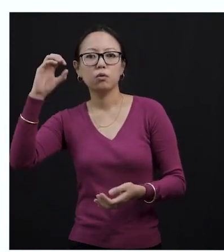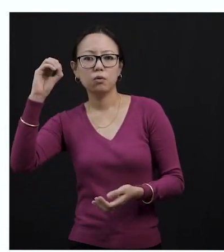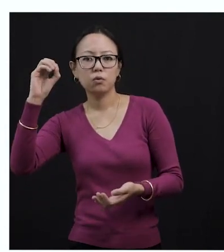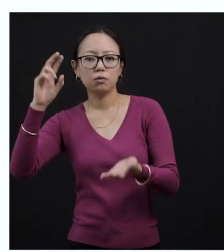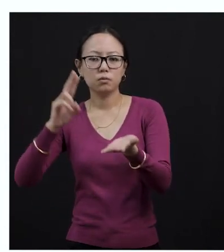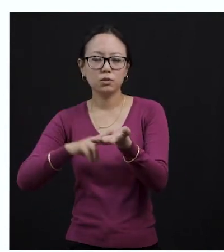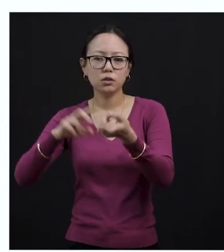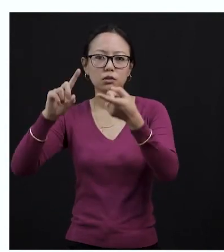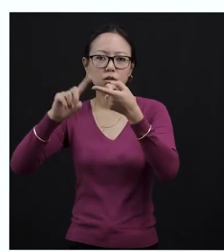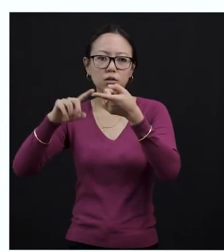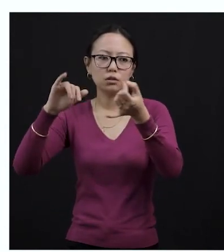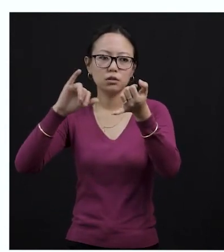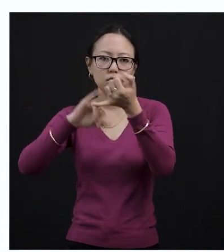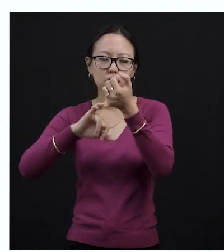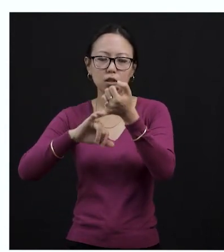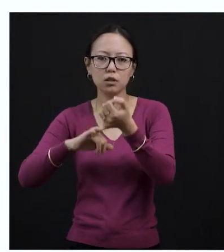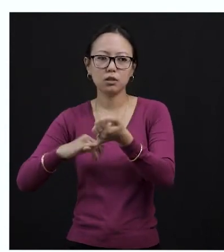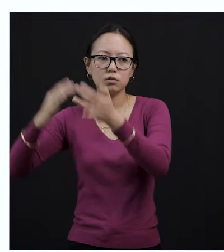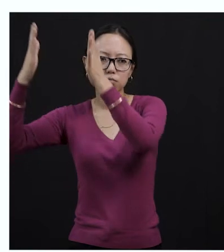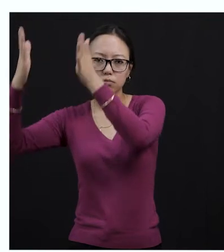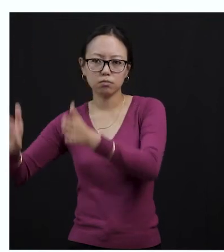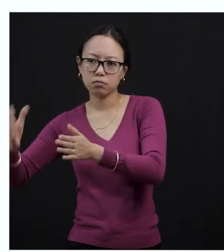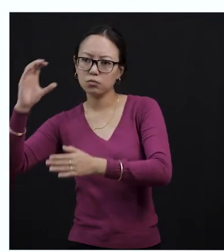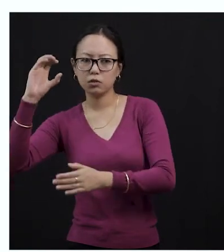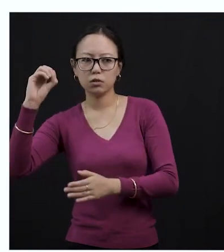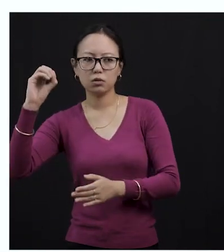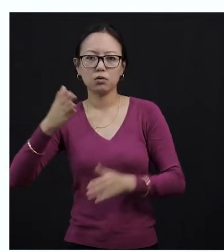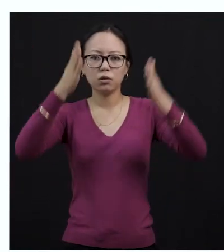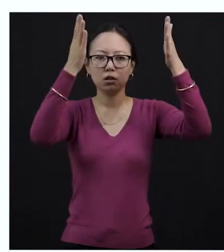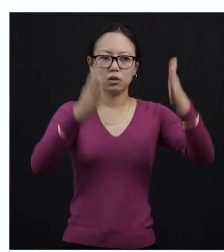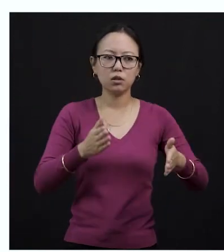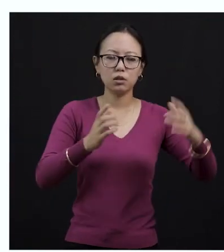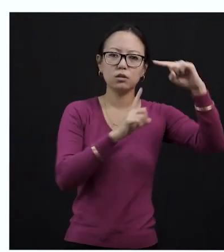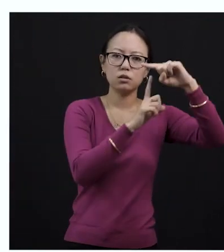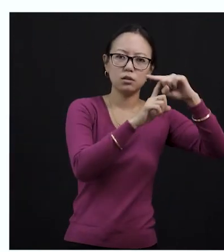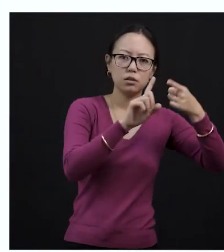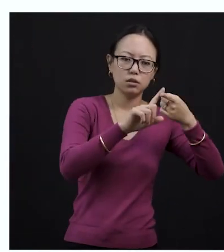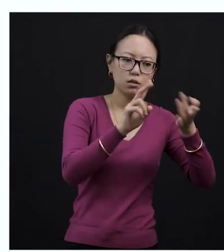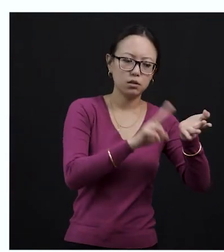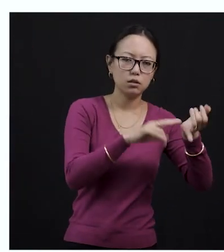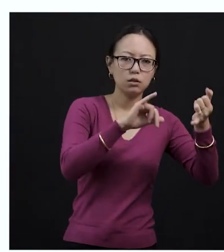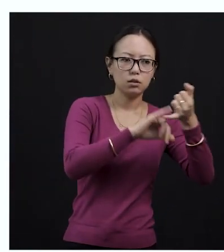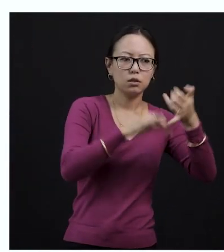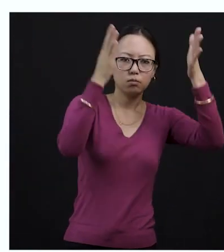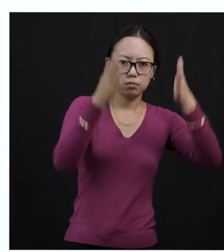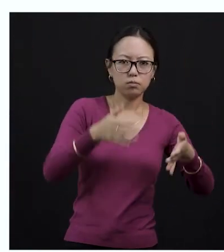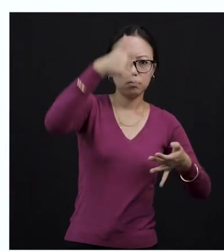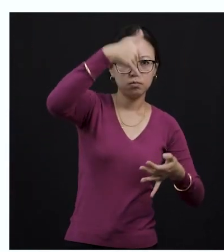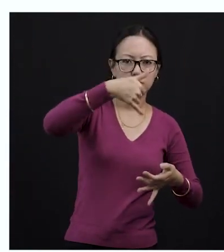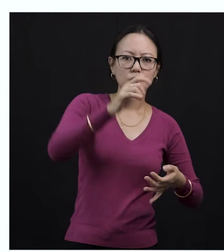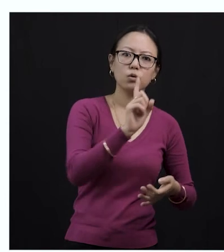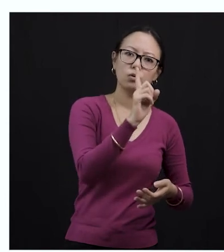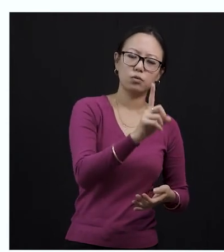and the number 1 will come on your left side. So this number 1 will come in tens place. So this is